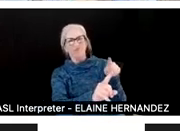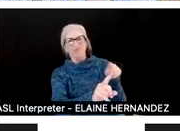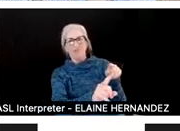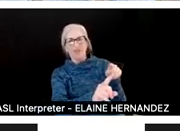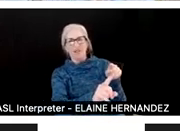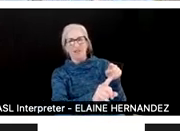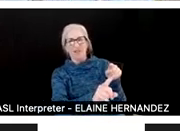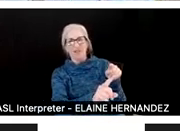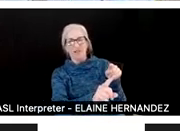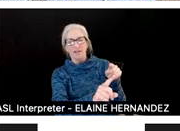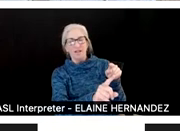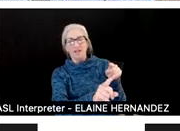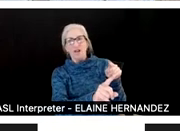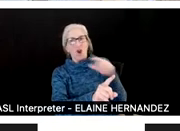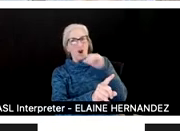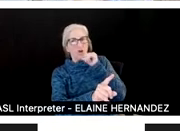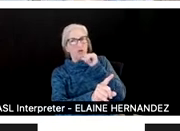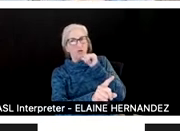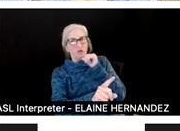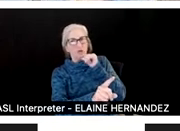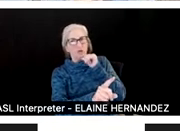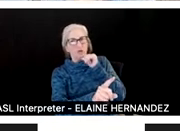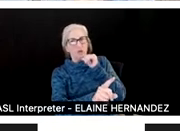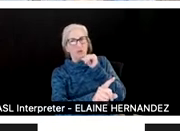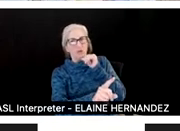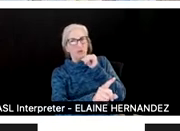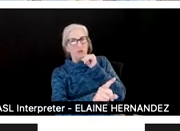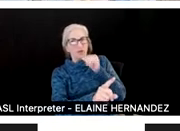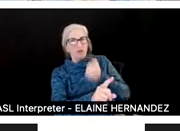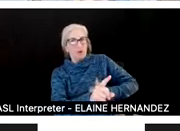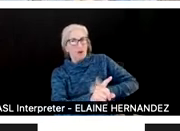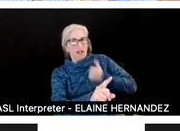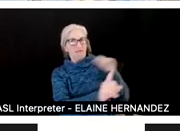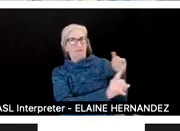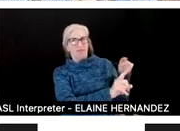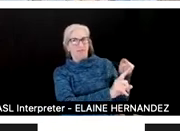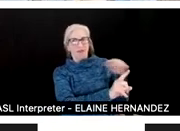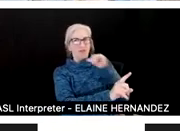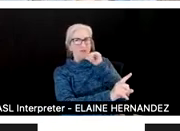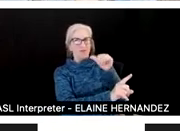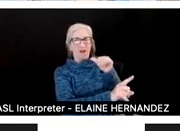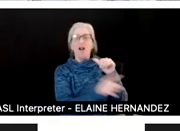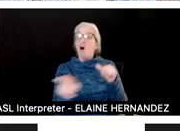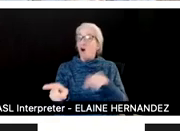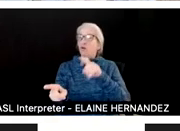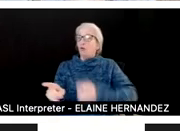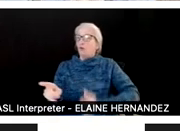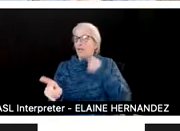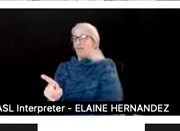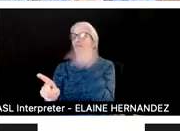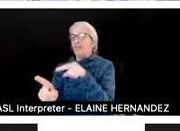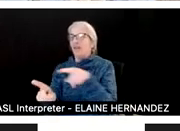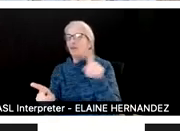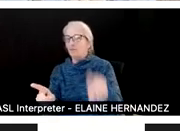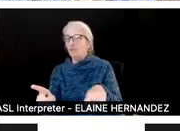discouraging or recommending that a person choose certain communities because the